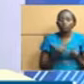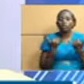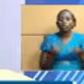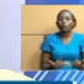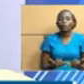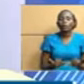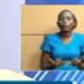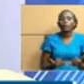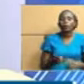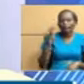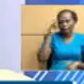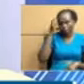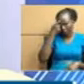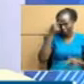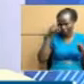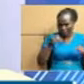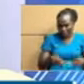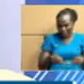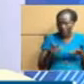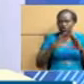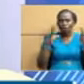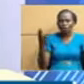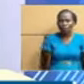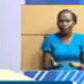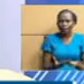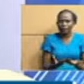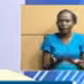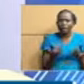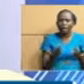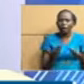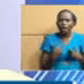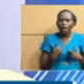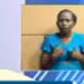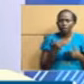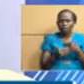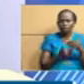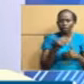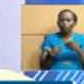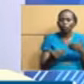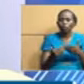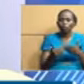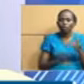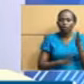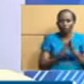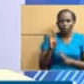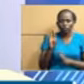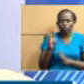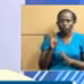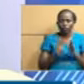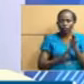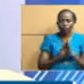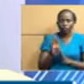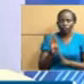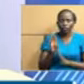So government here and globally, there is now what we call sustainable development goals. Among them, one of the